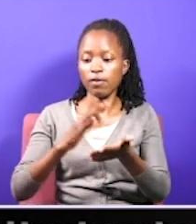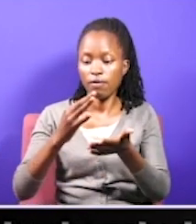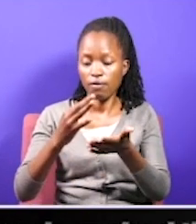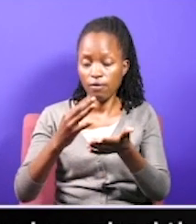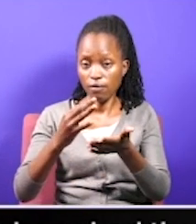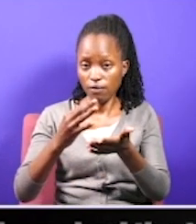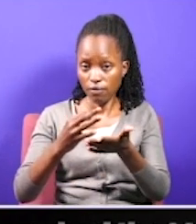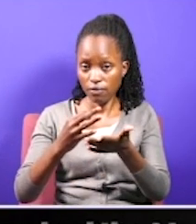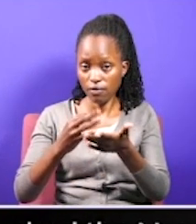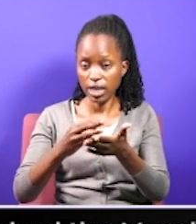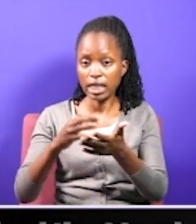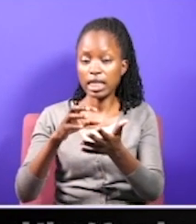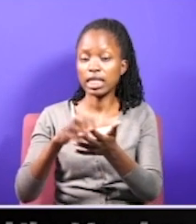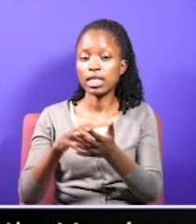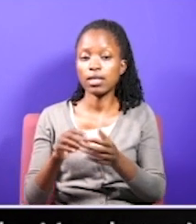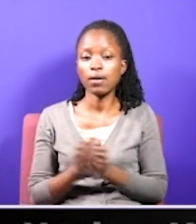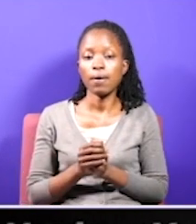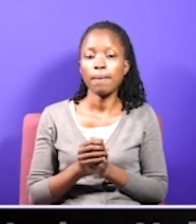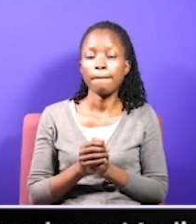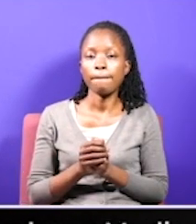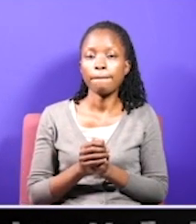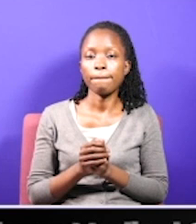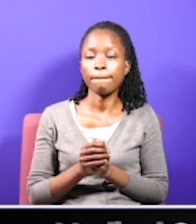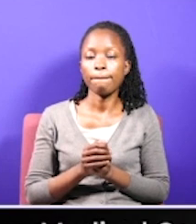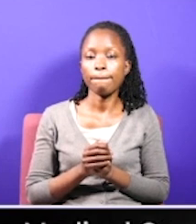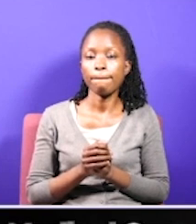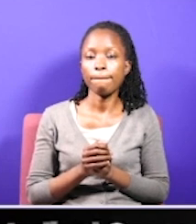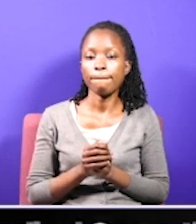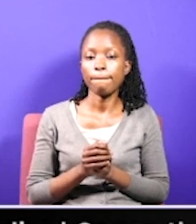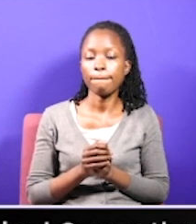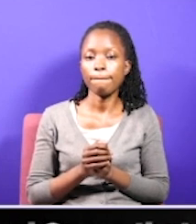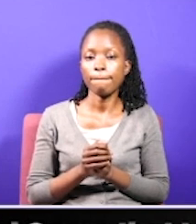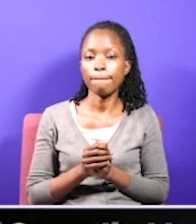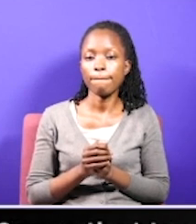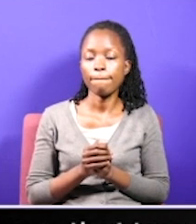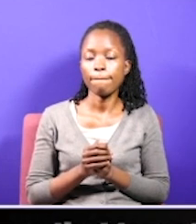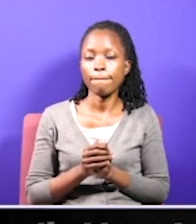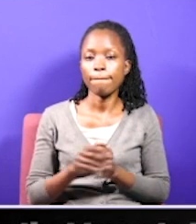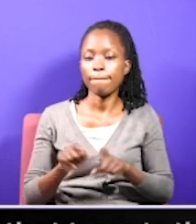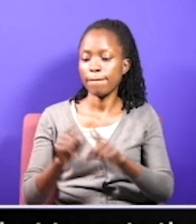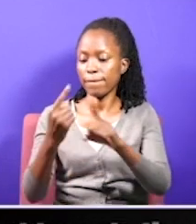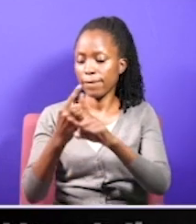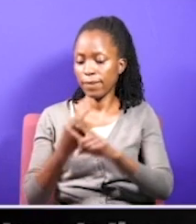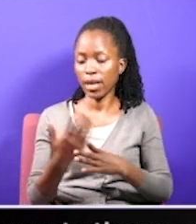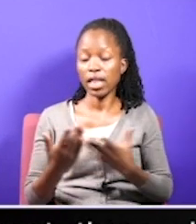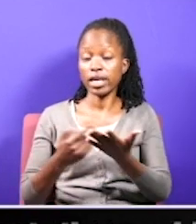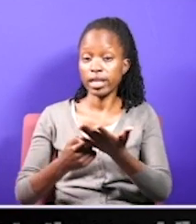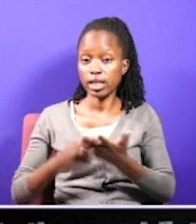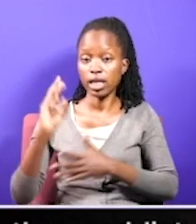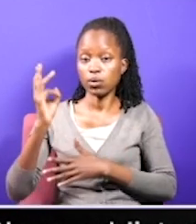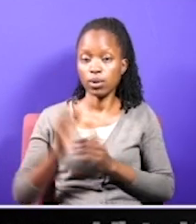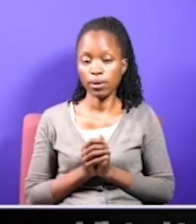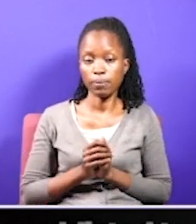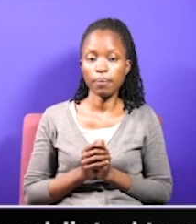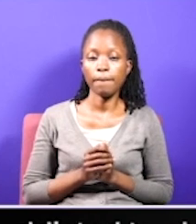constitution, establishment and entrenchment of state offices and fidelity to political parties or coalitions, and the law on